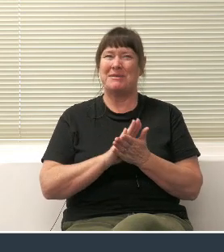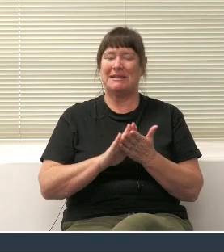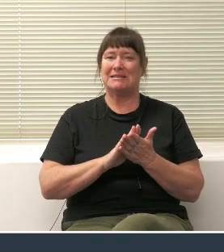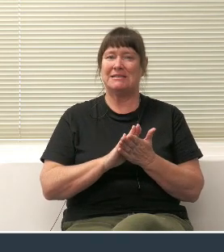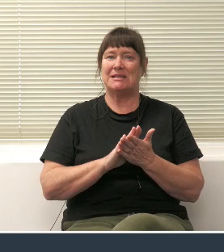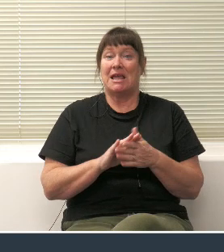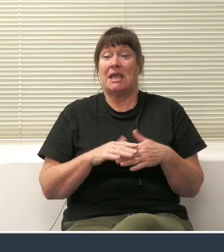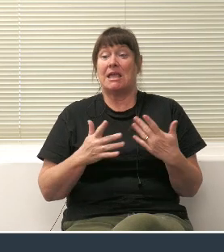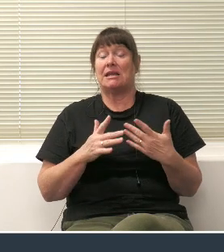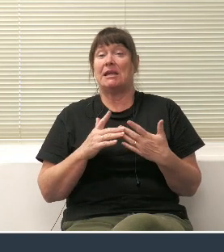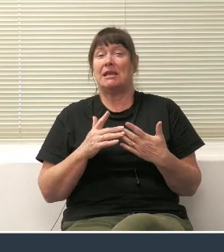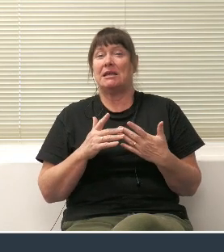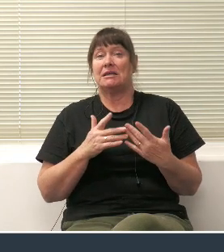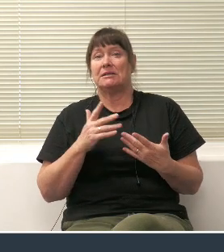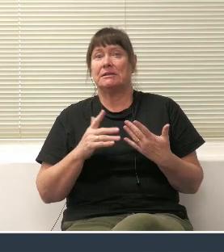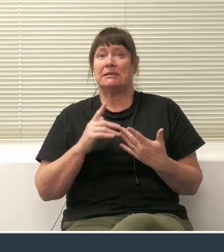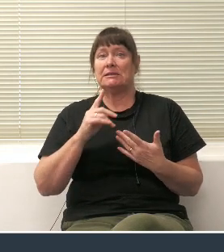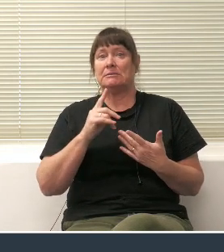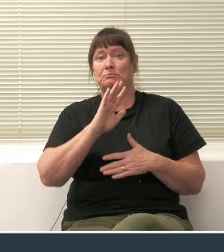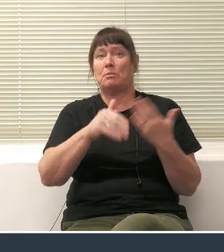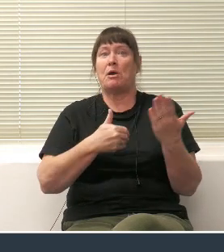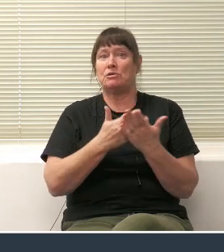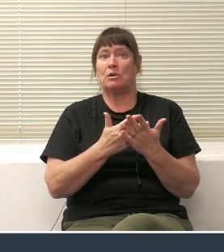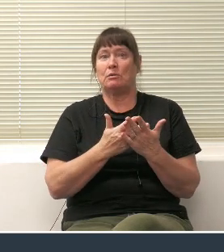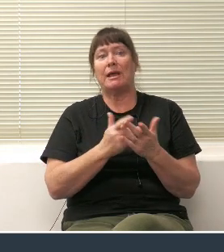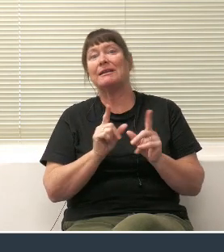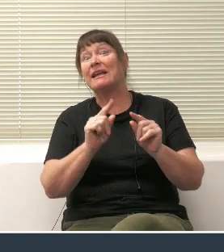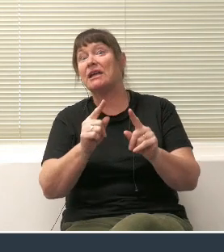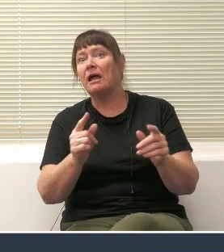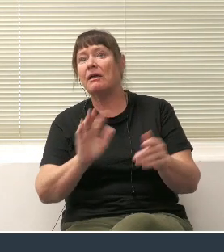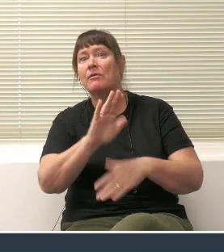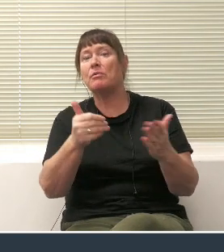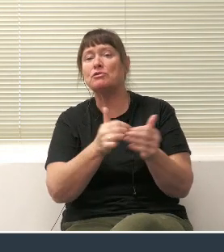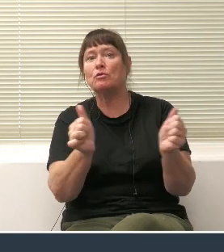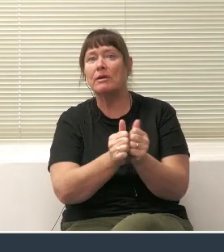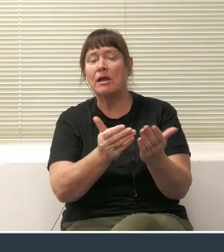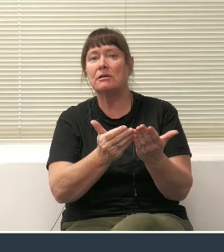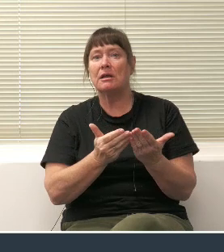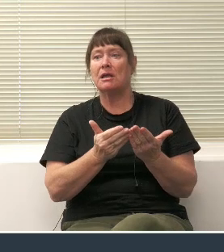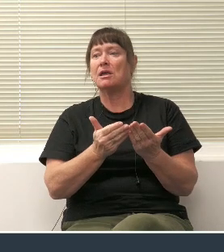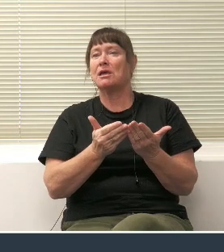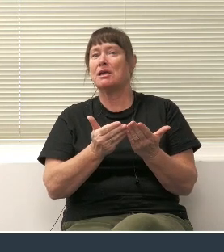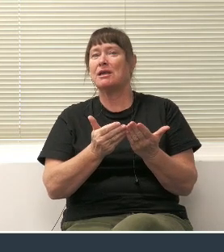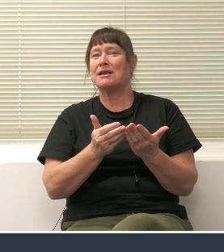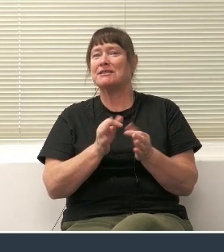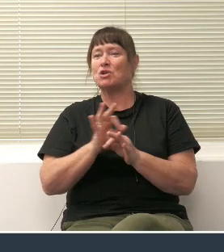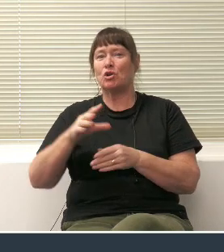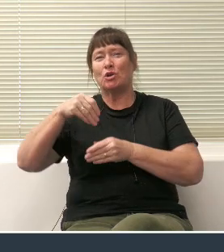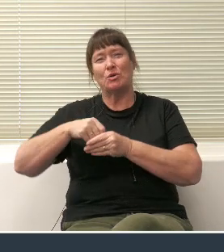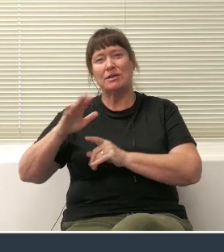that any particular proposal that you settle on later won't be provided for